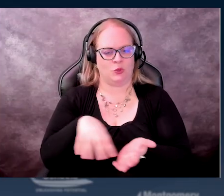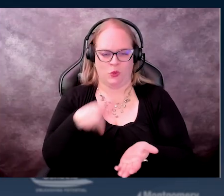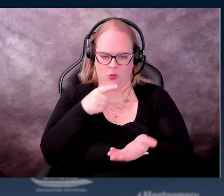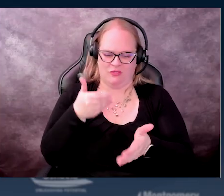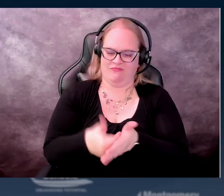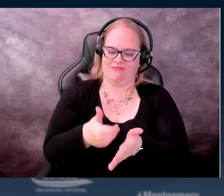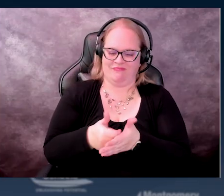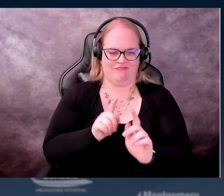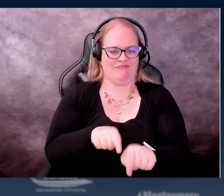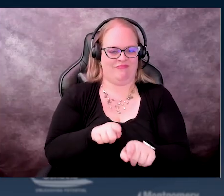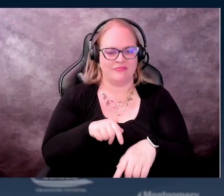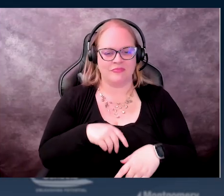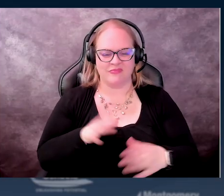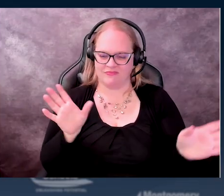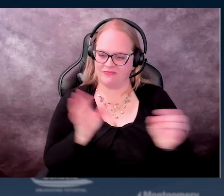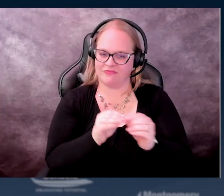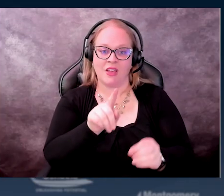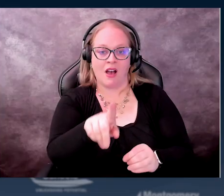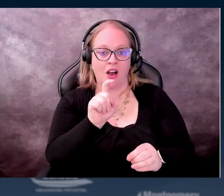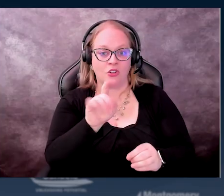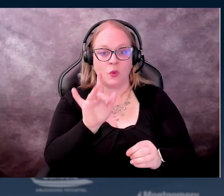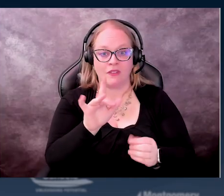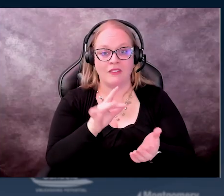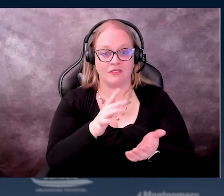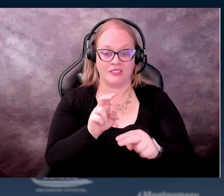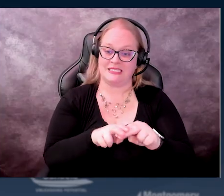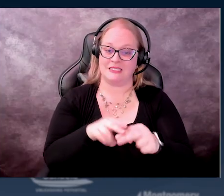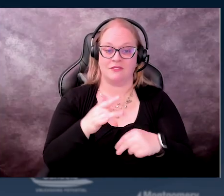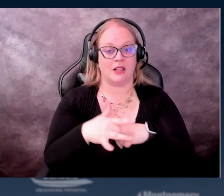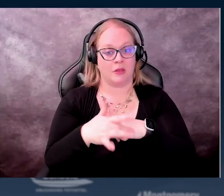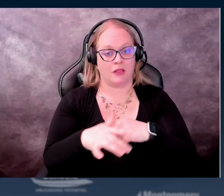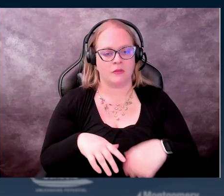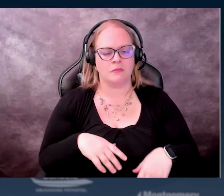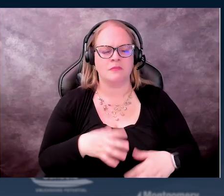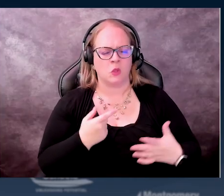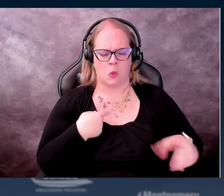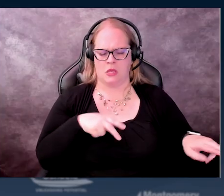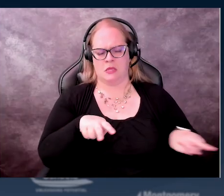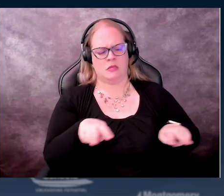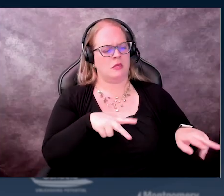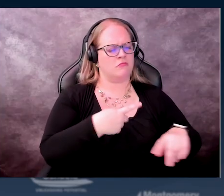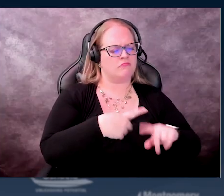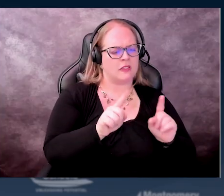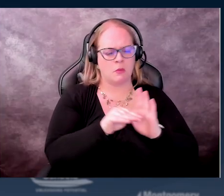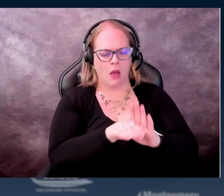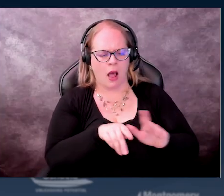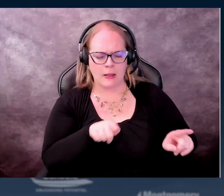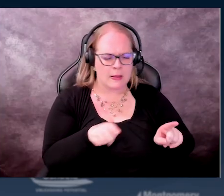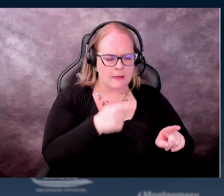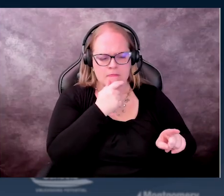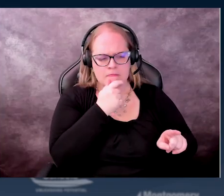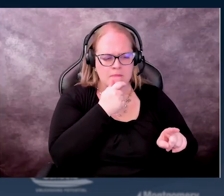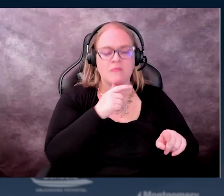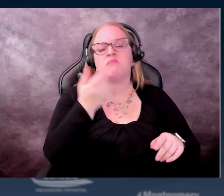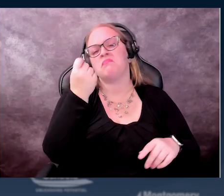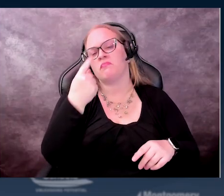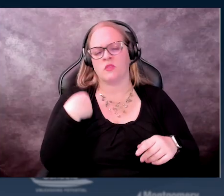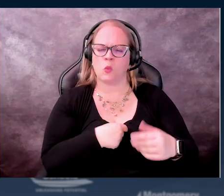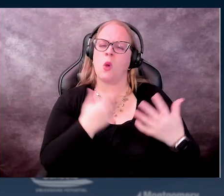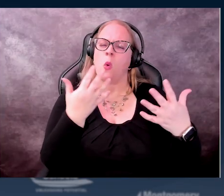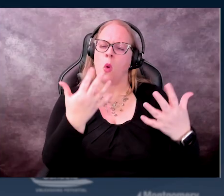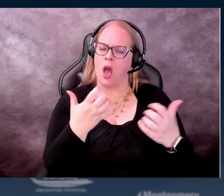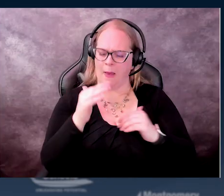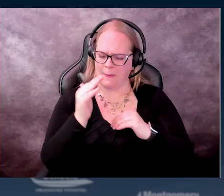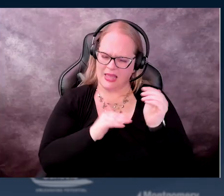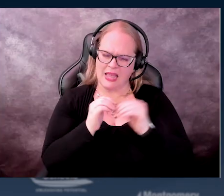total. So we're looking at these different models, and we want to continue to build one school community where we don't want local students to be